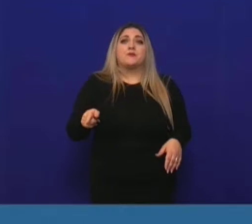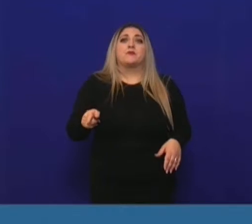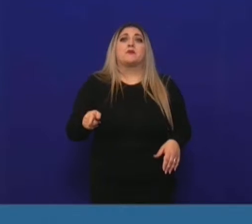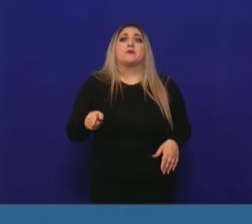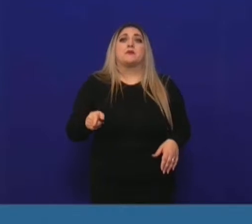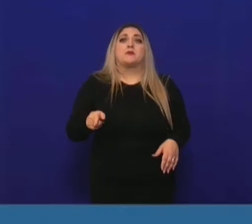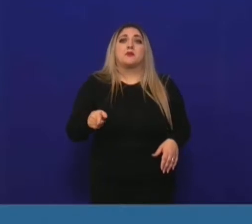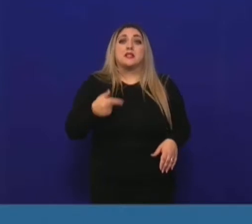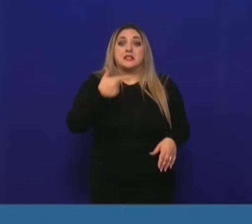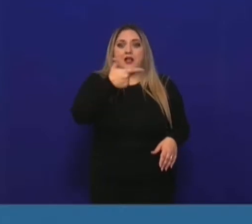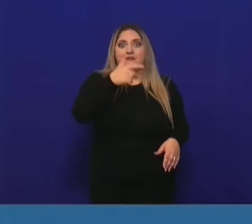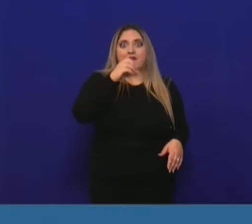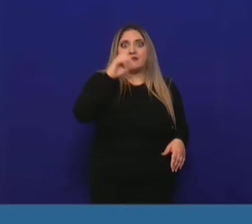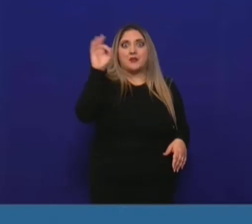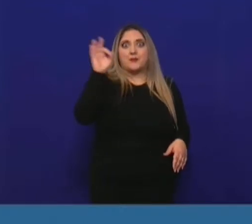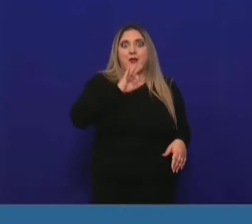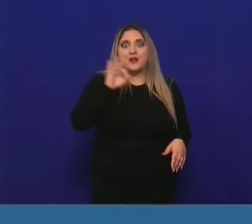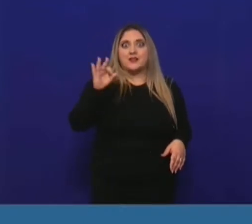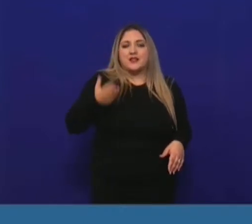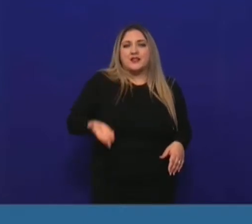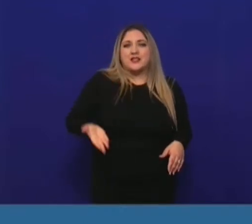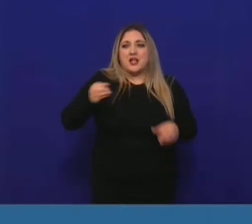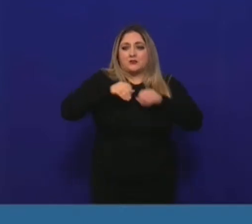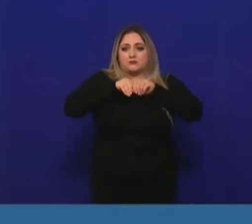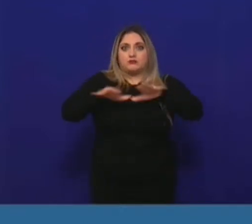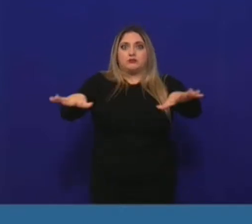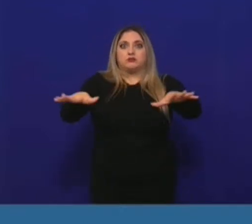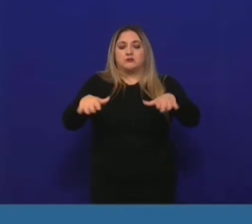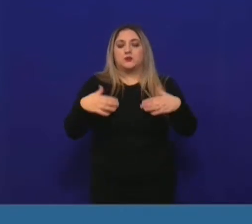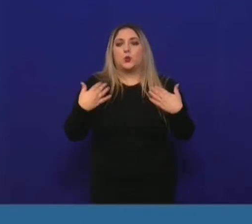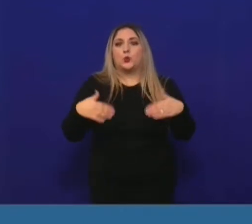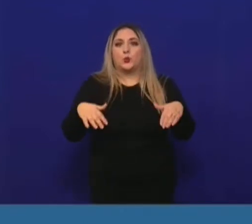bertuħa 70 darba iktar, 70% iktar